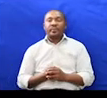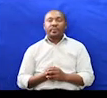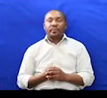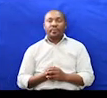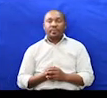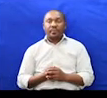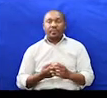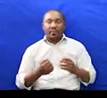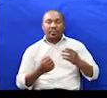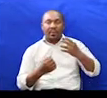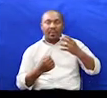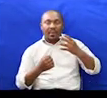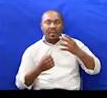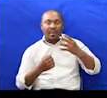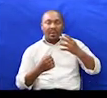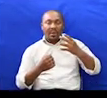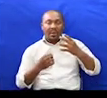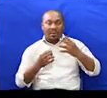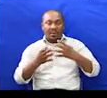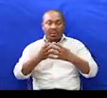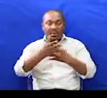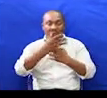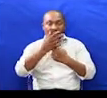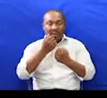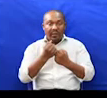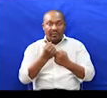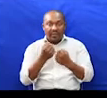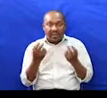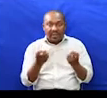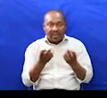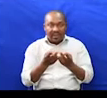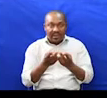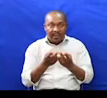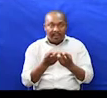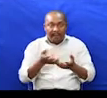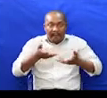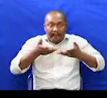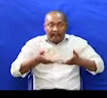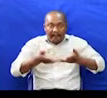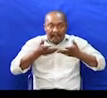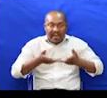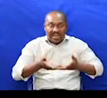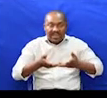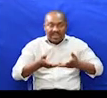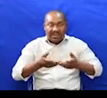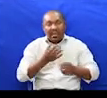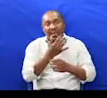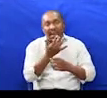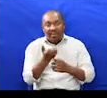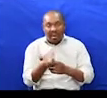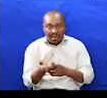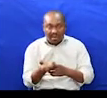This, they can have same mass number. These can have same mass